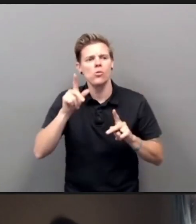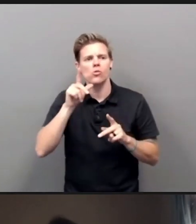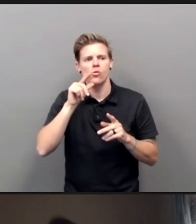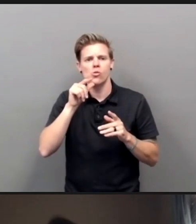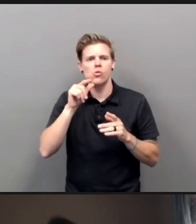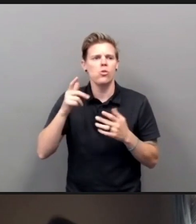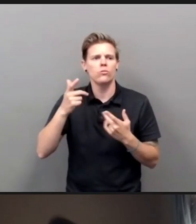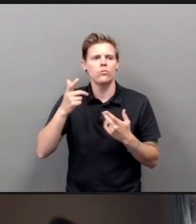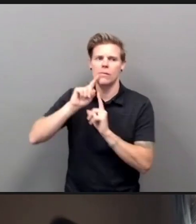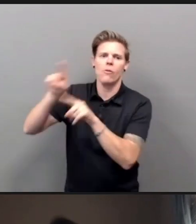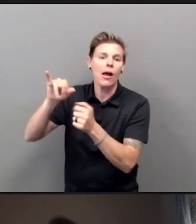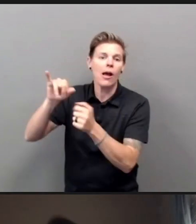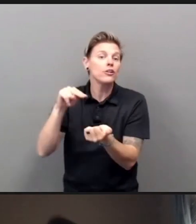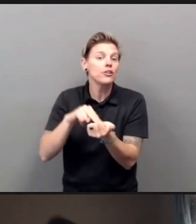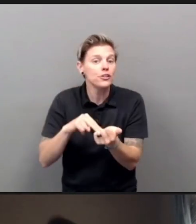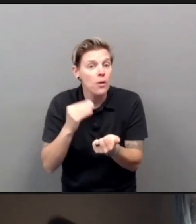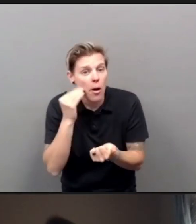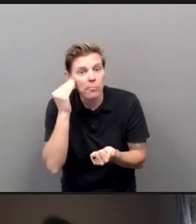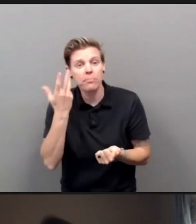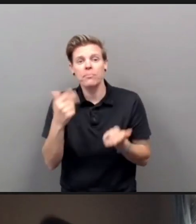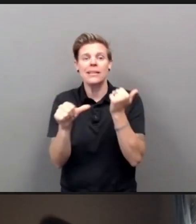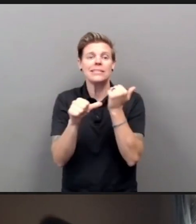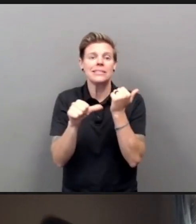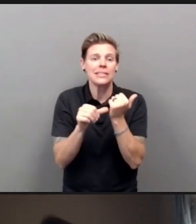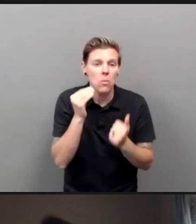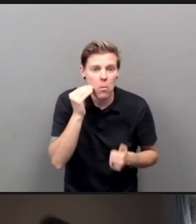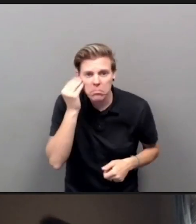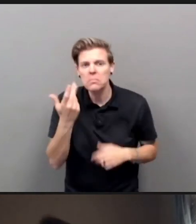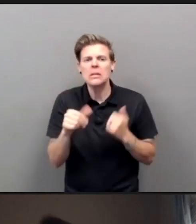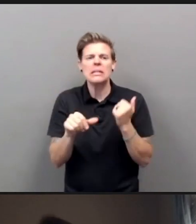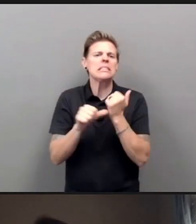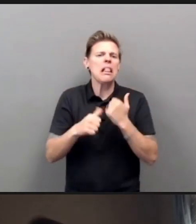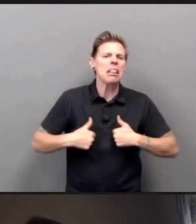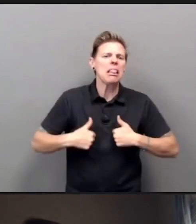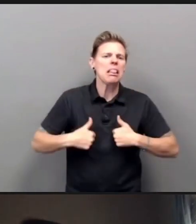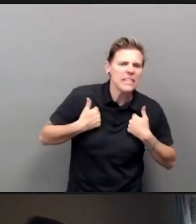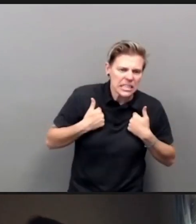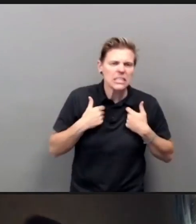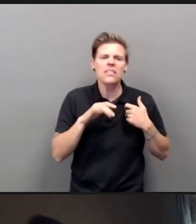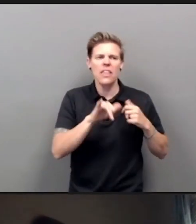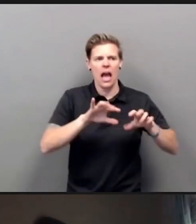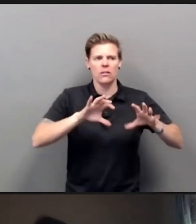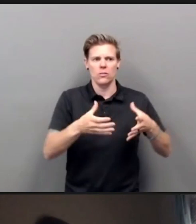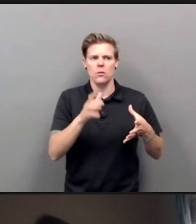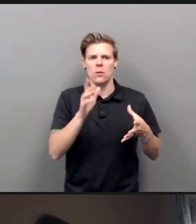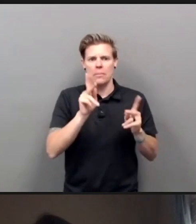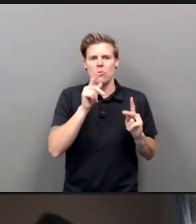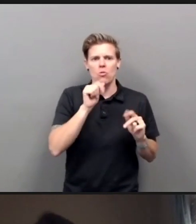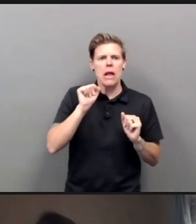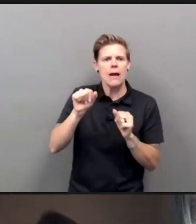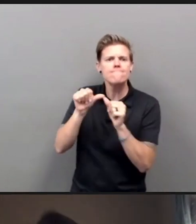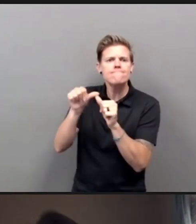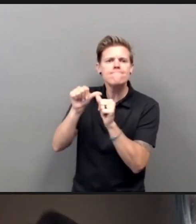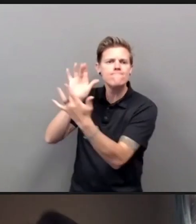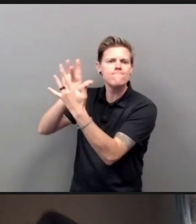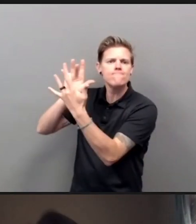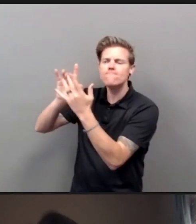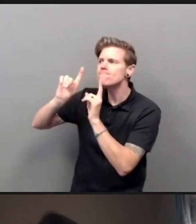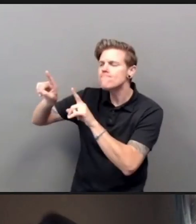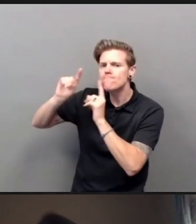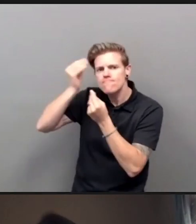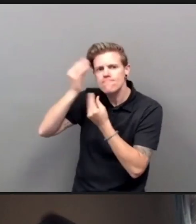facilities, or people who had the capability of reporting because they're already reporting a lot of other stuff like hospitals. So we started